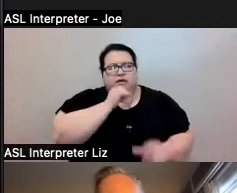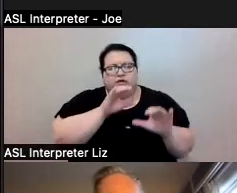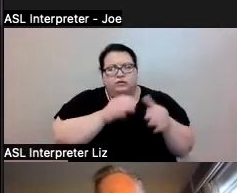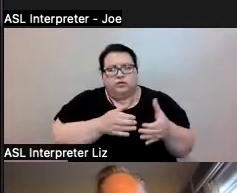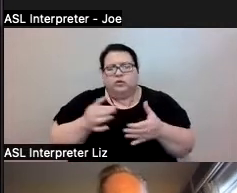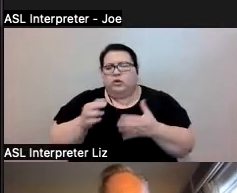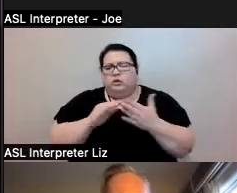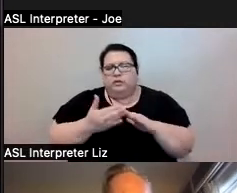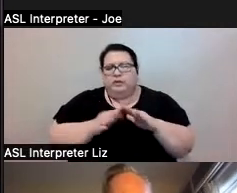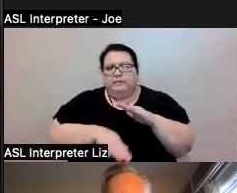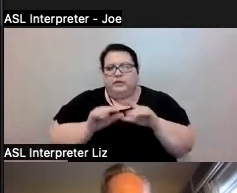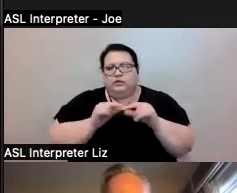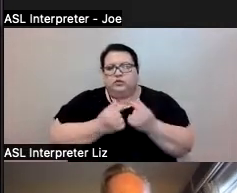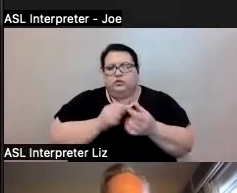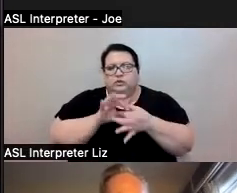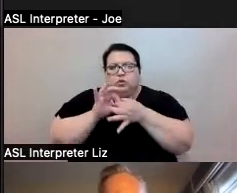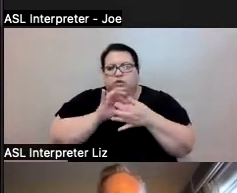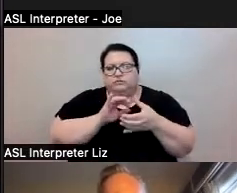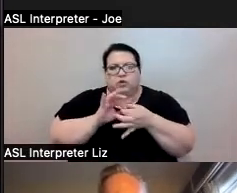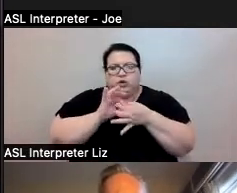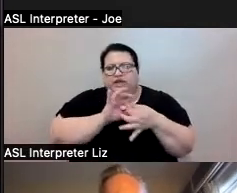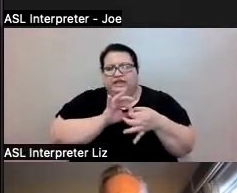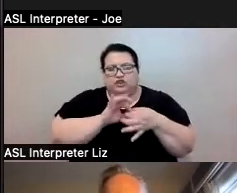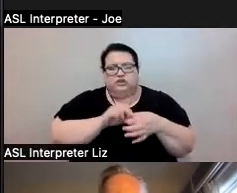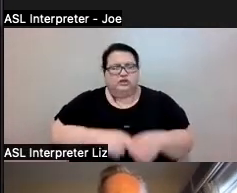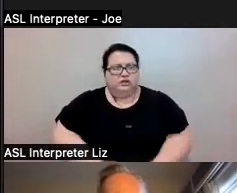or community-based groups is coordination. To